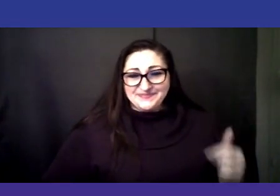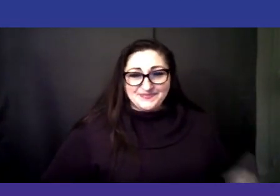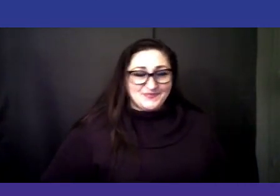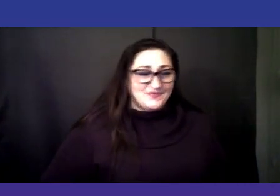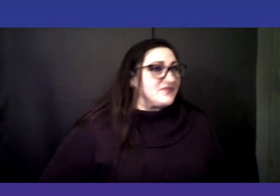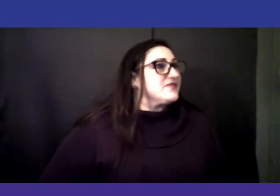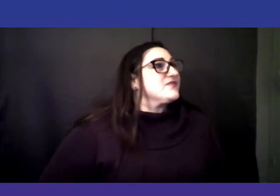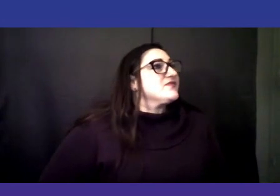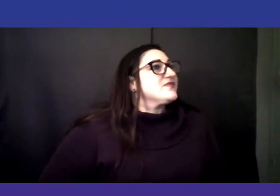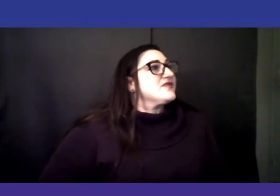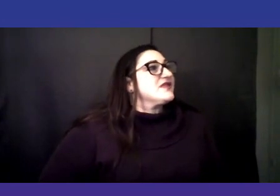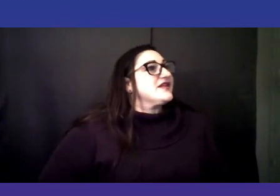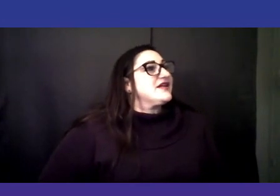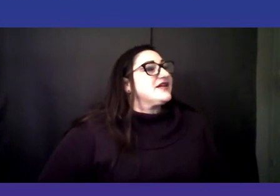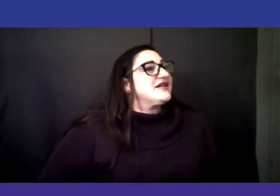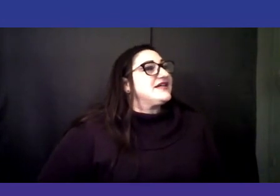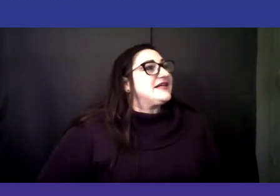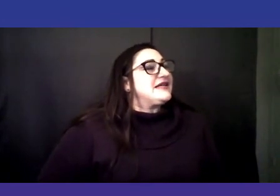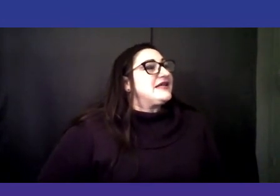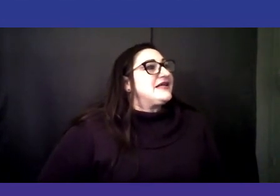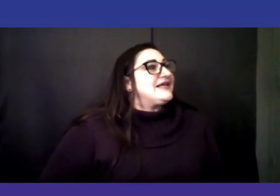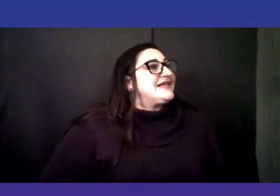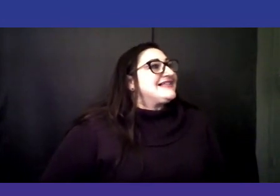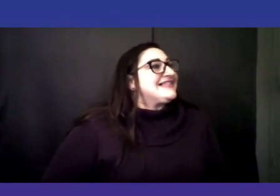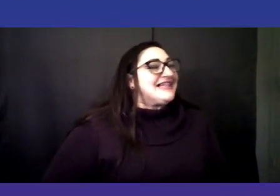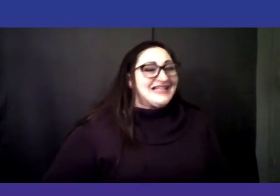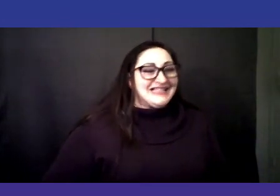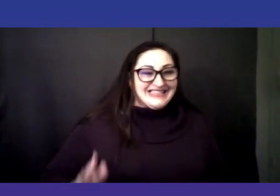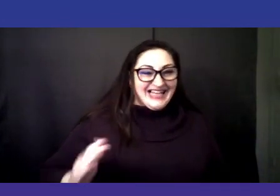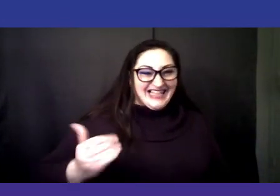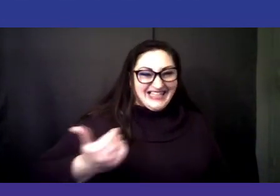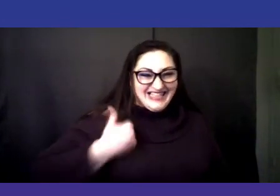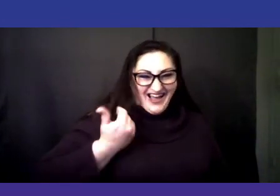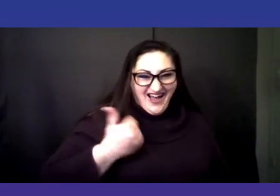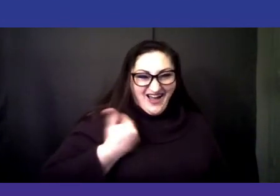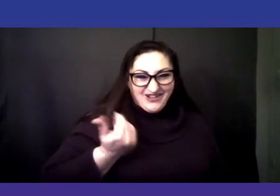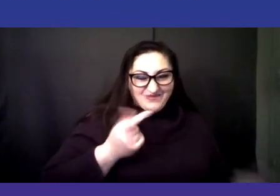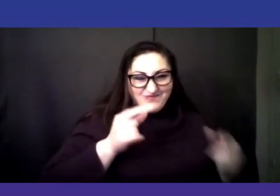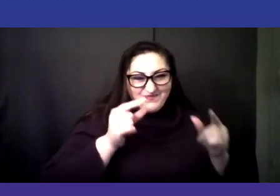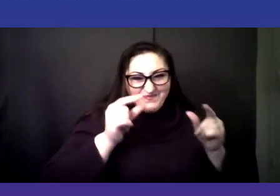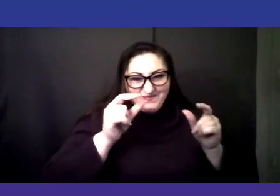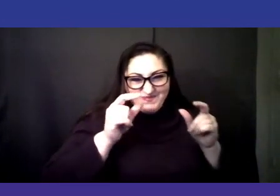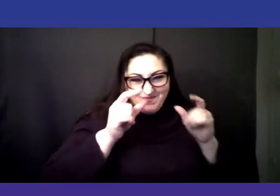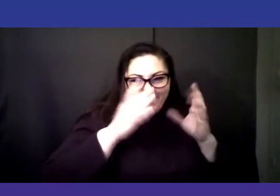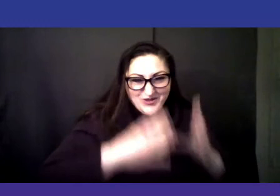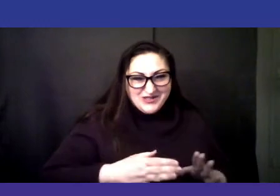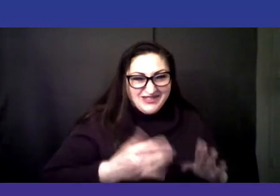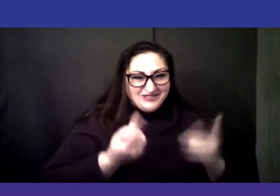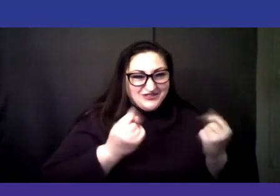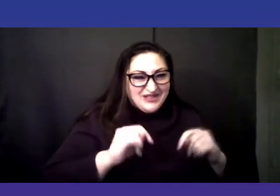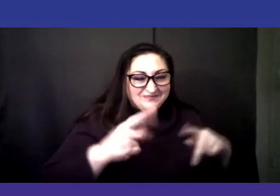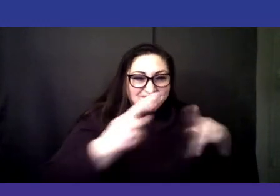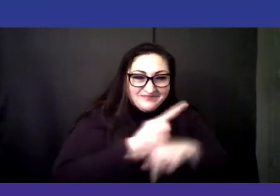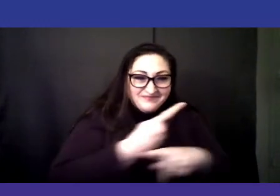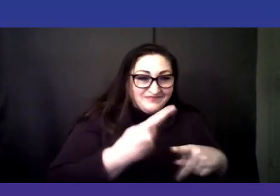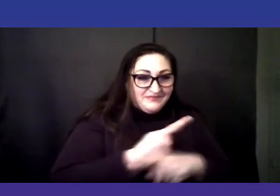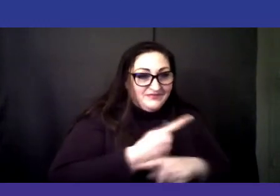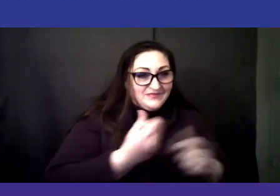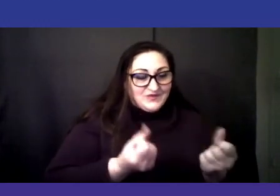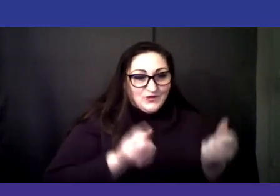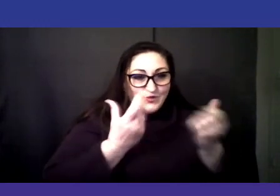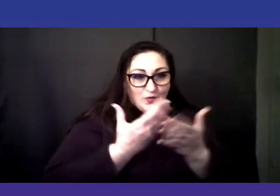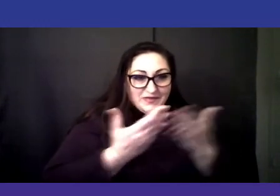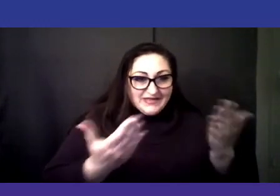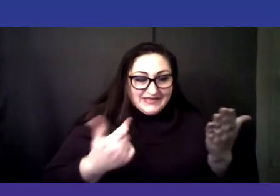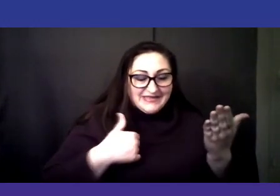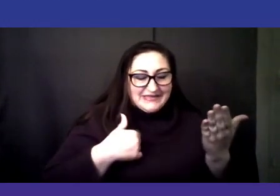as a young one trying to navigate so many things,